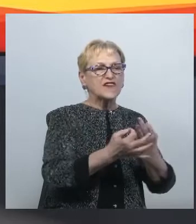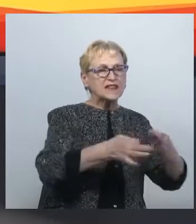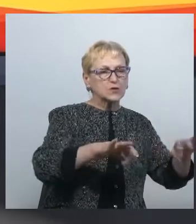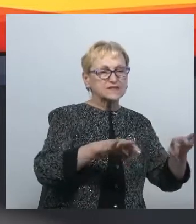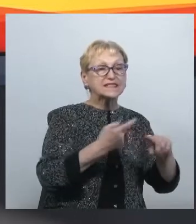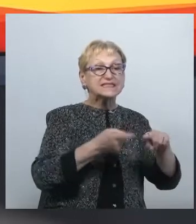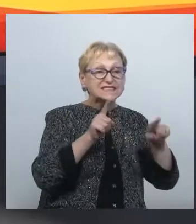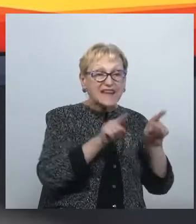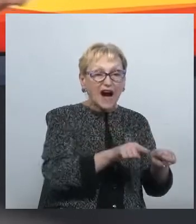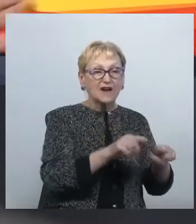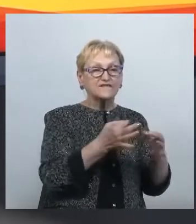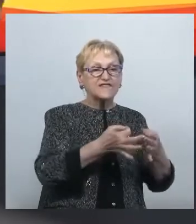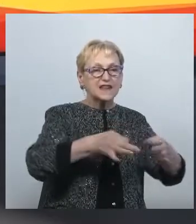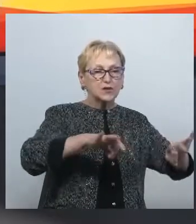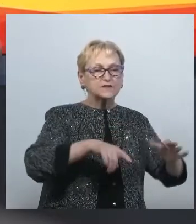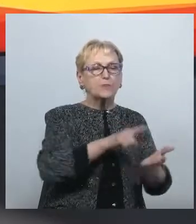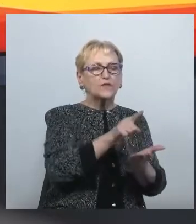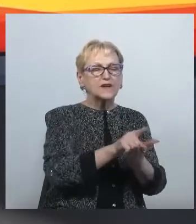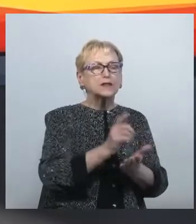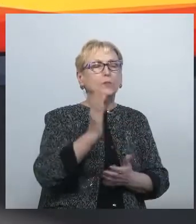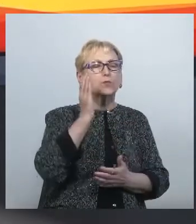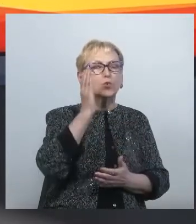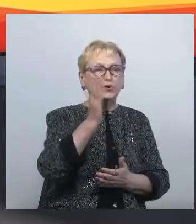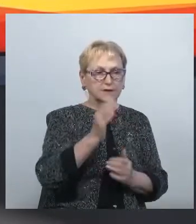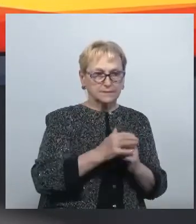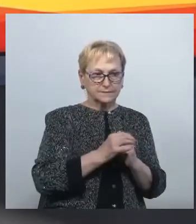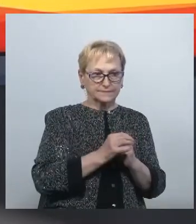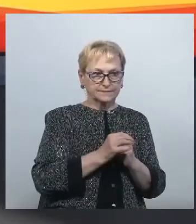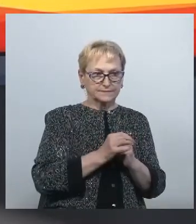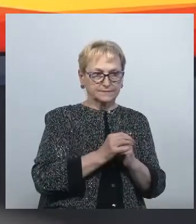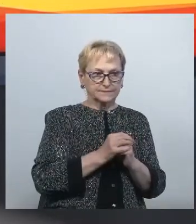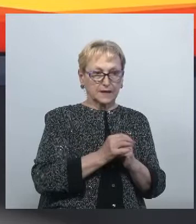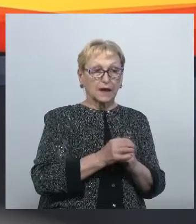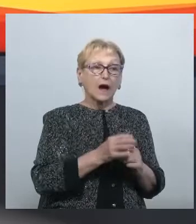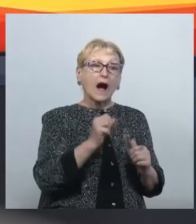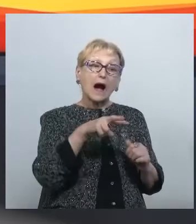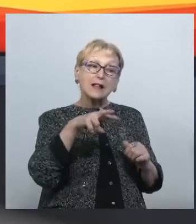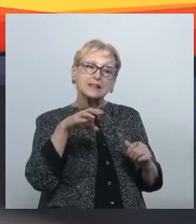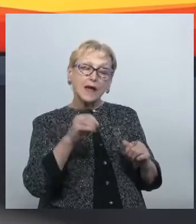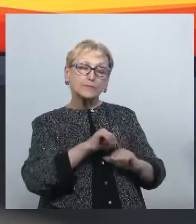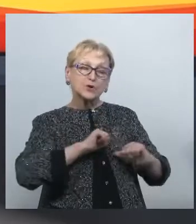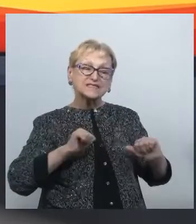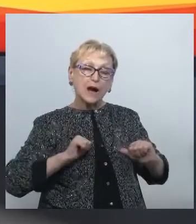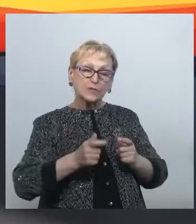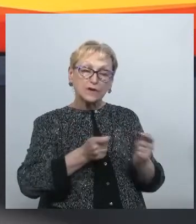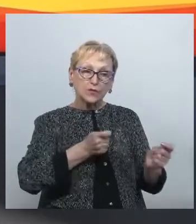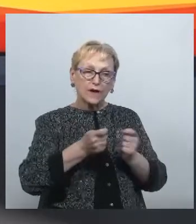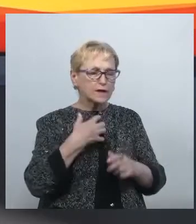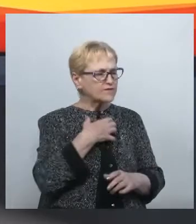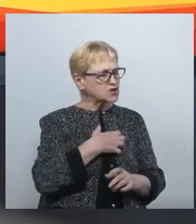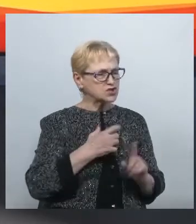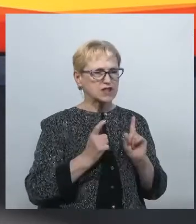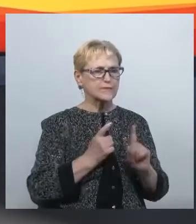freedom because this freedom is to be covered. Of course, there might be some restrictions by the